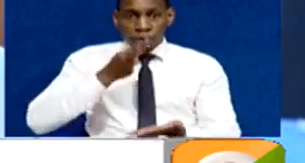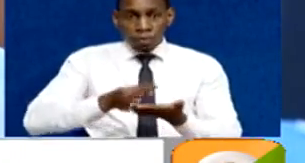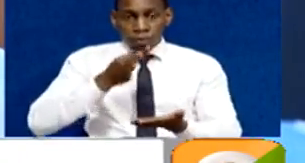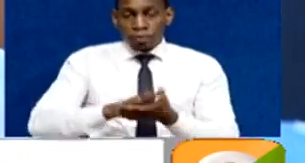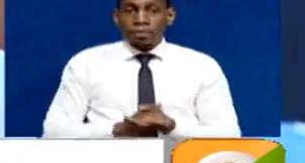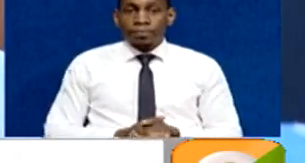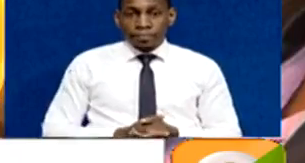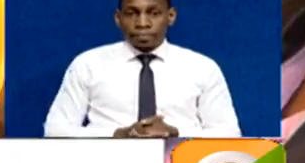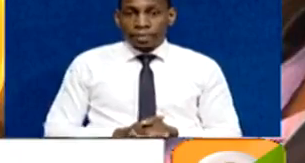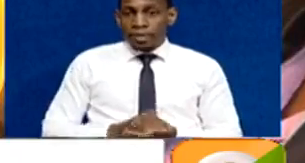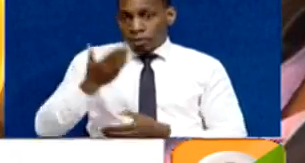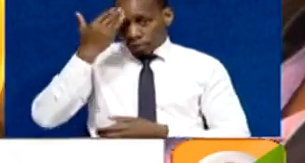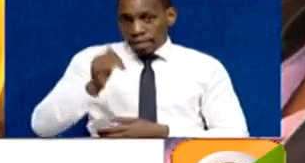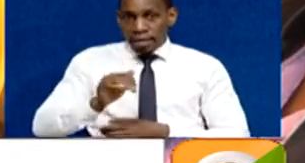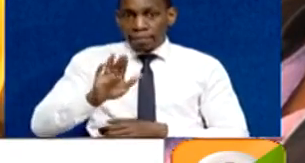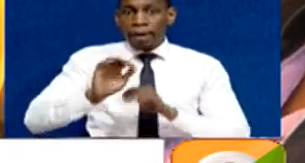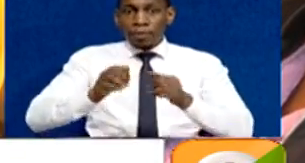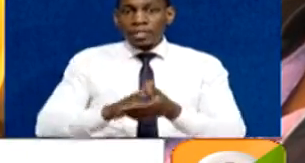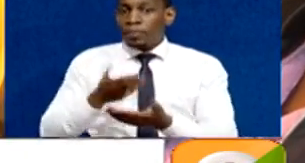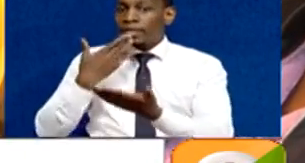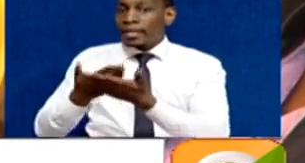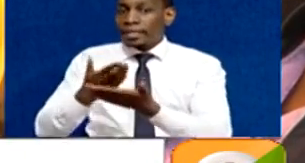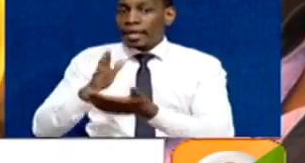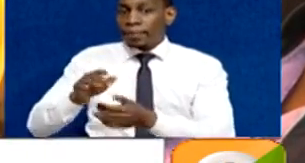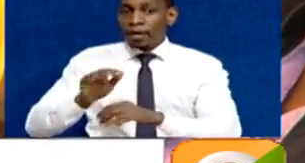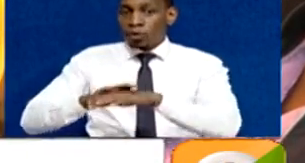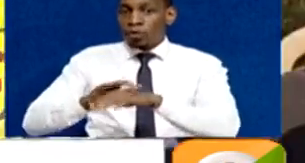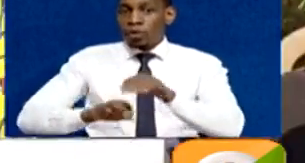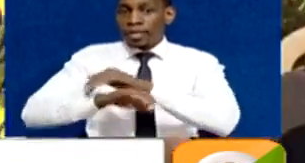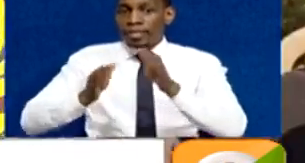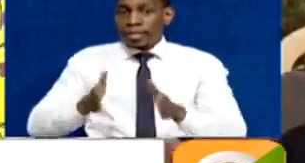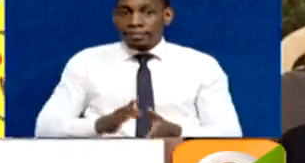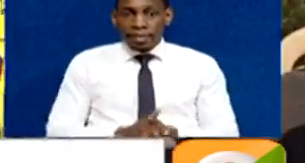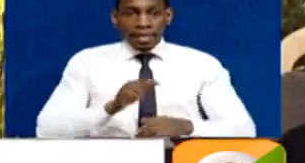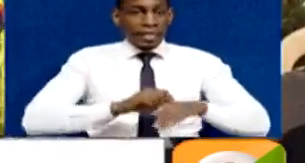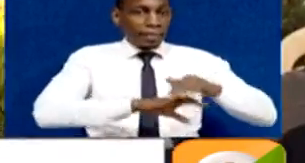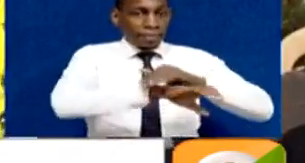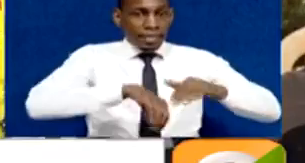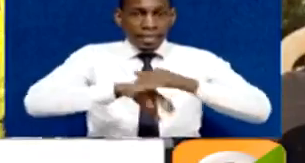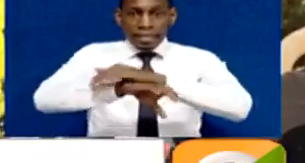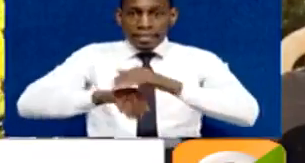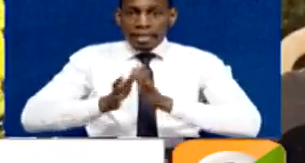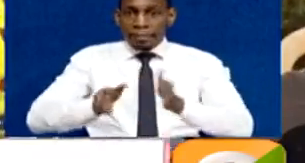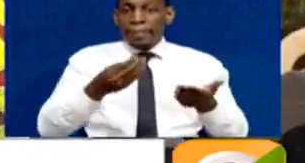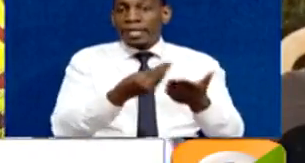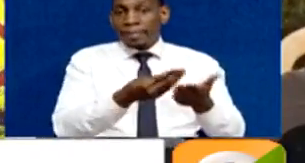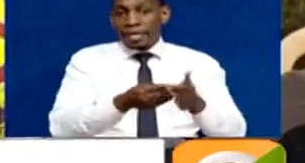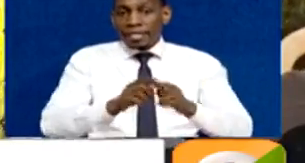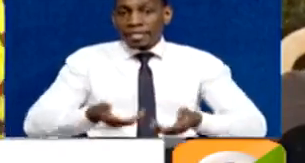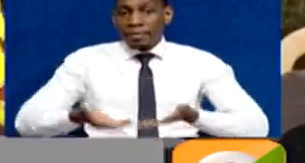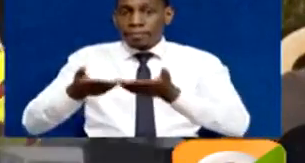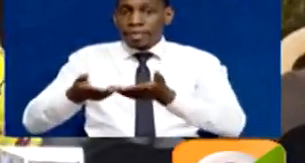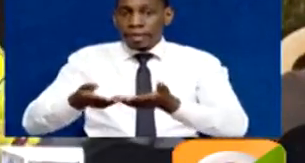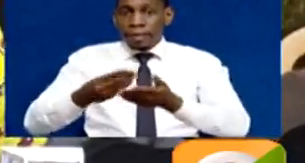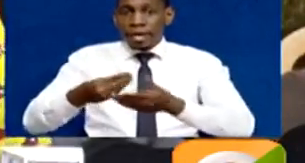lower legs so that you can appreciate the generosity of that thief. When we steal from public coffers and bring